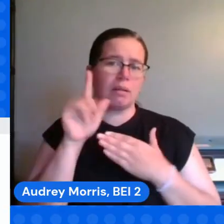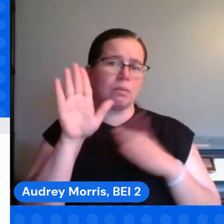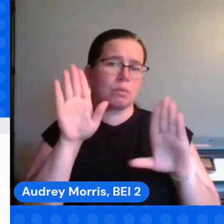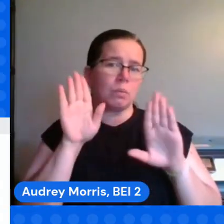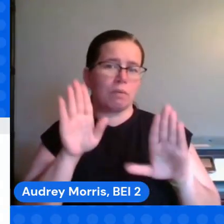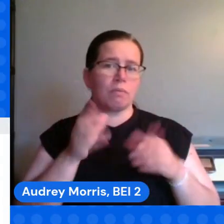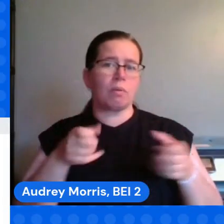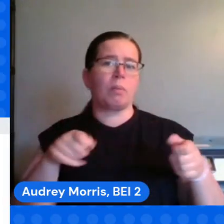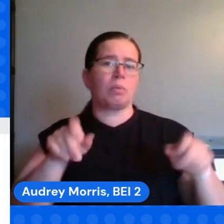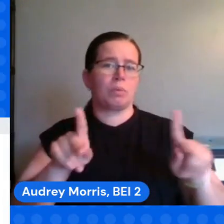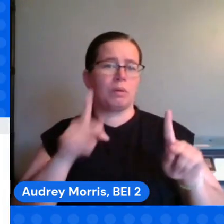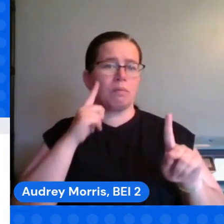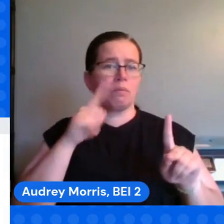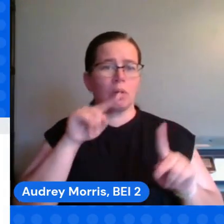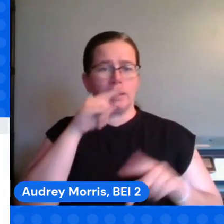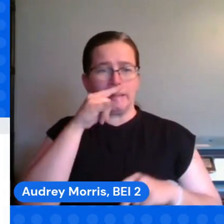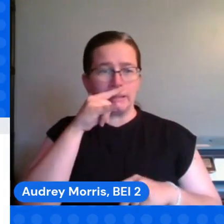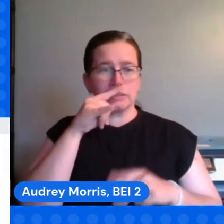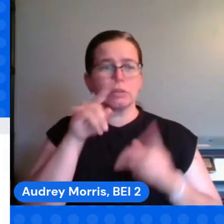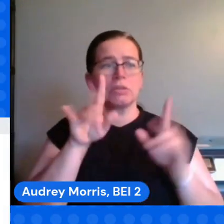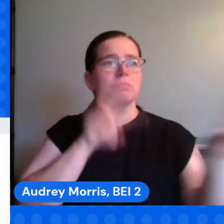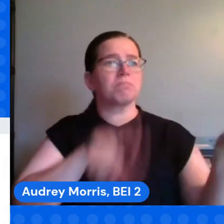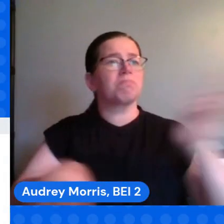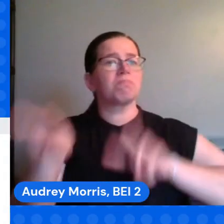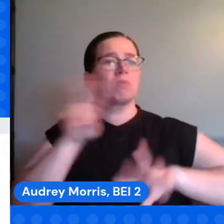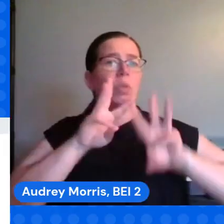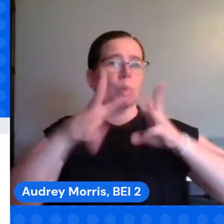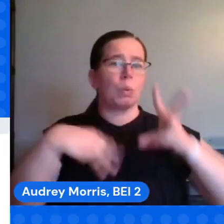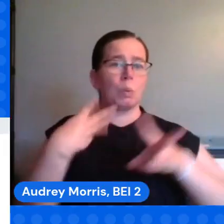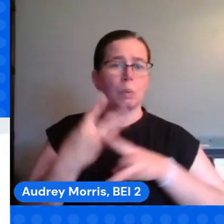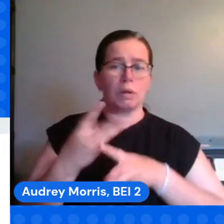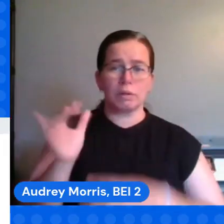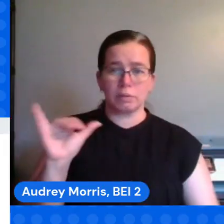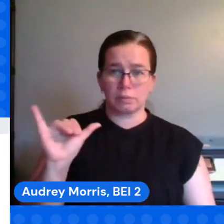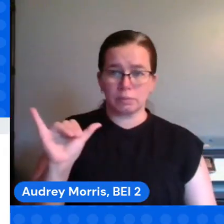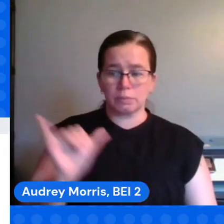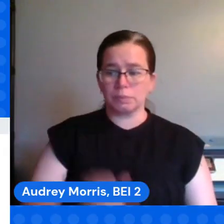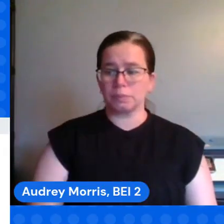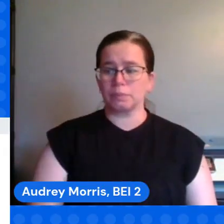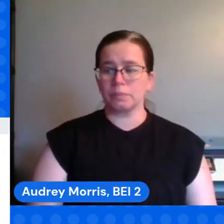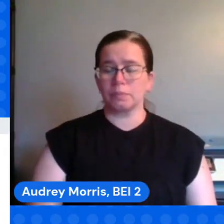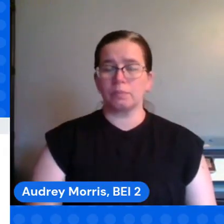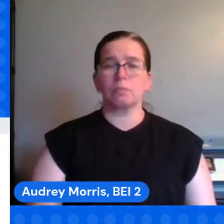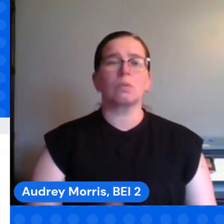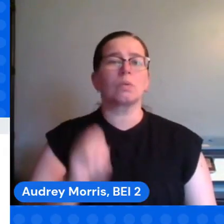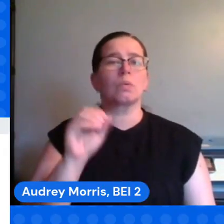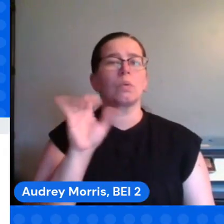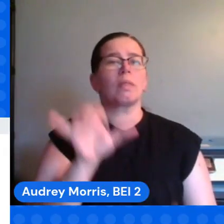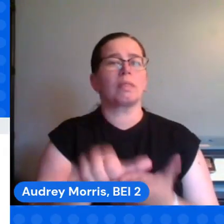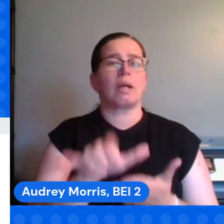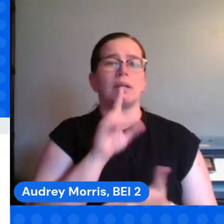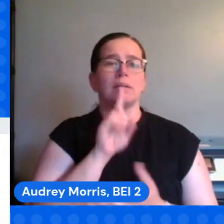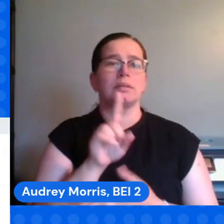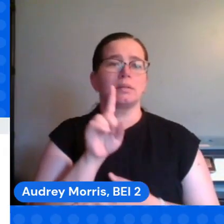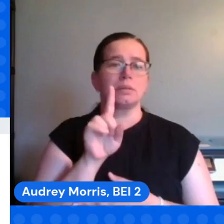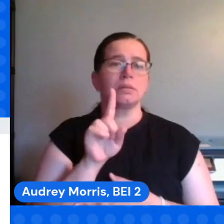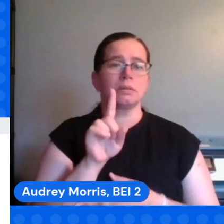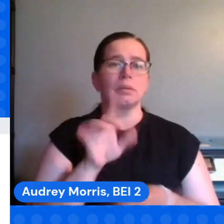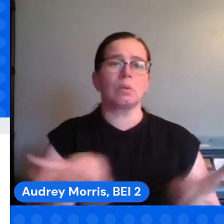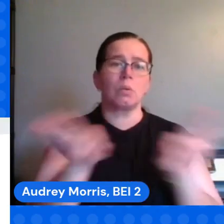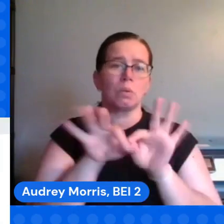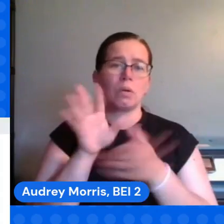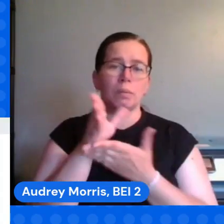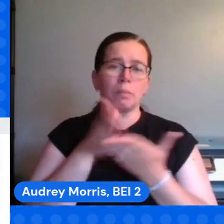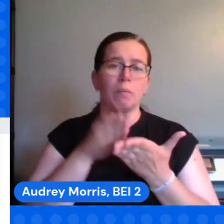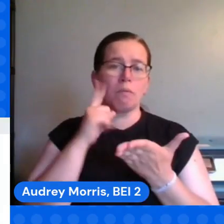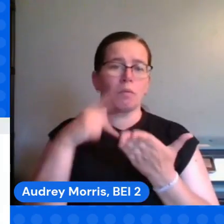opportunity for kids to kind of discover the world as well. Um, and so that's a core kind of component of the project. But